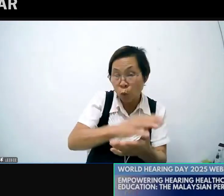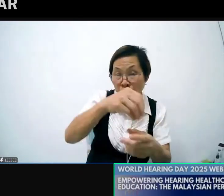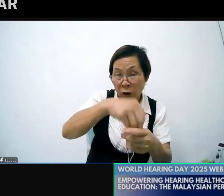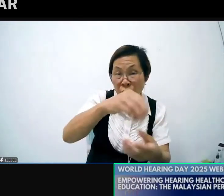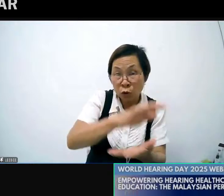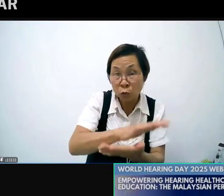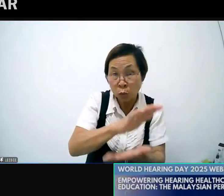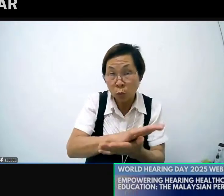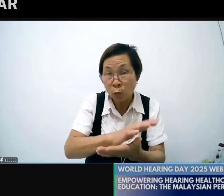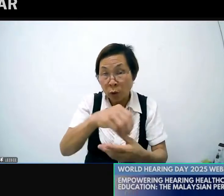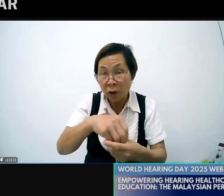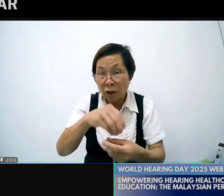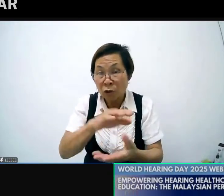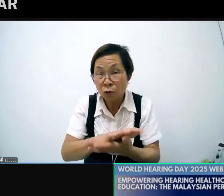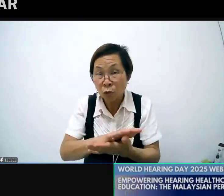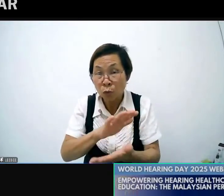will